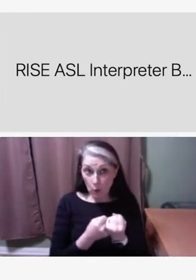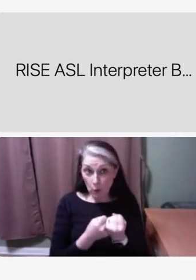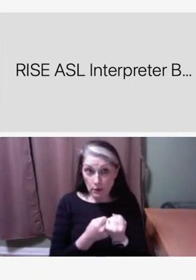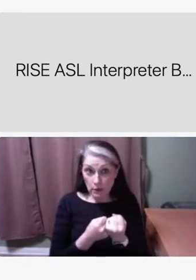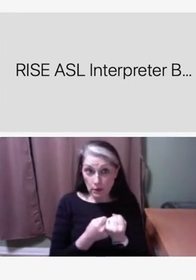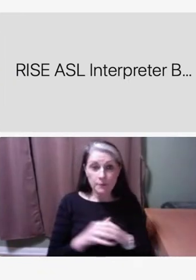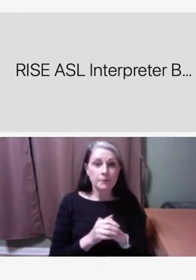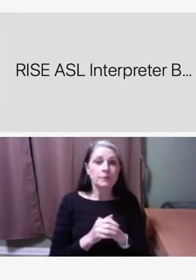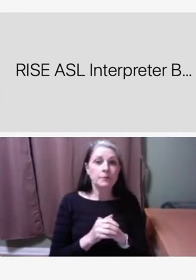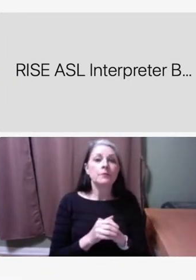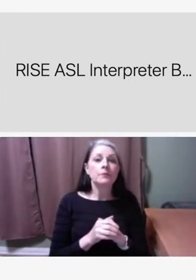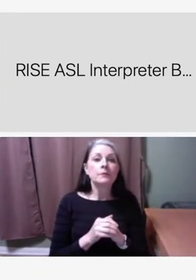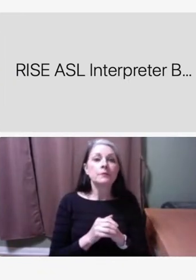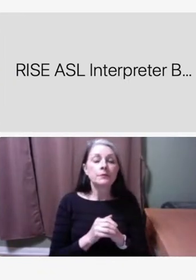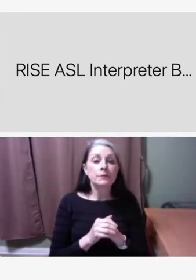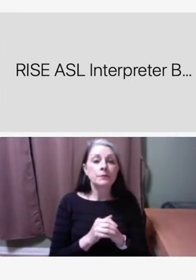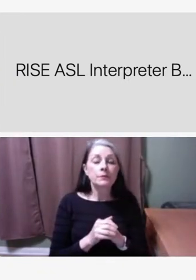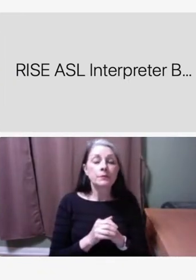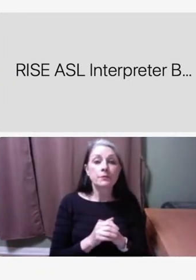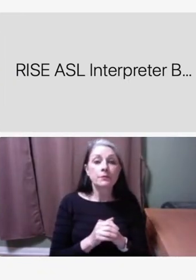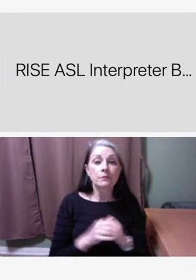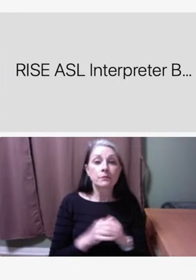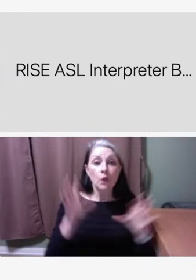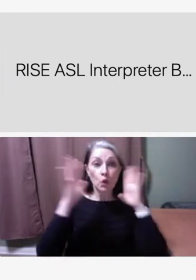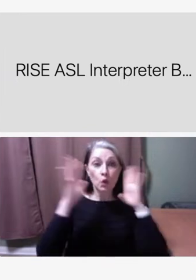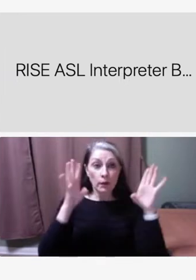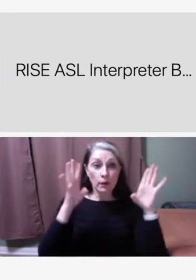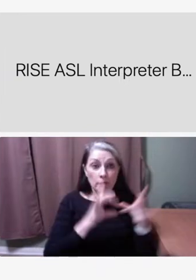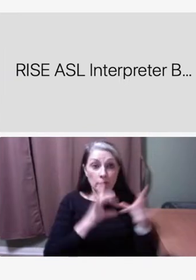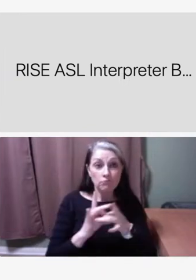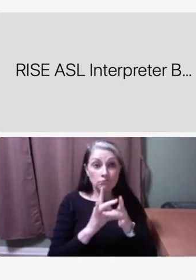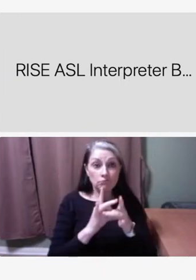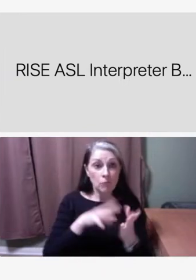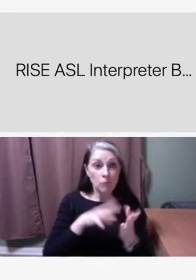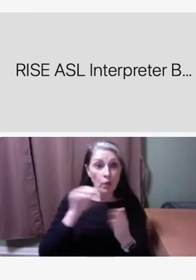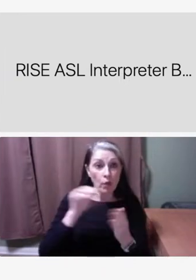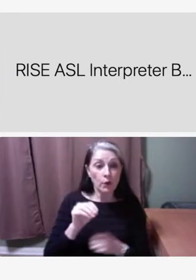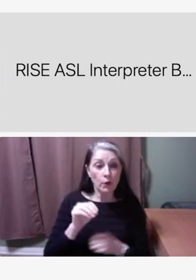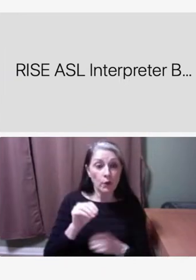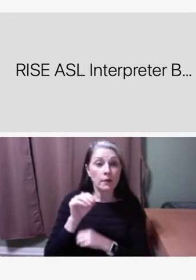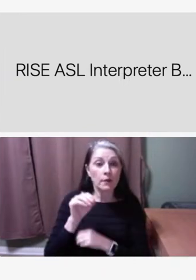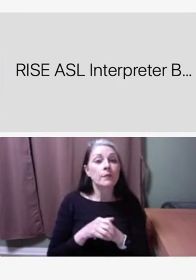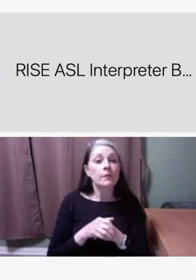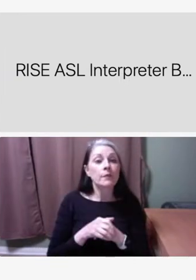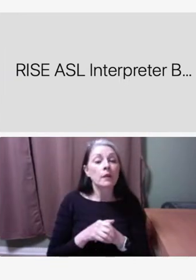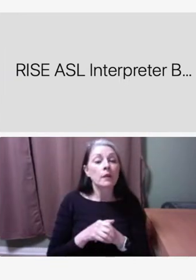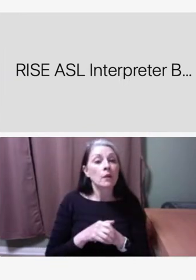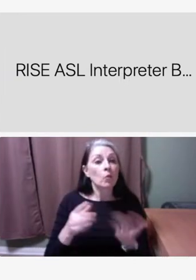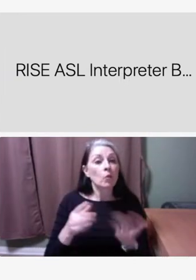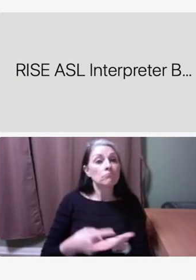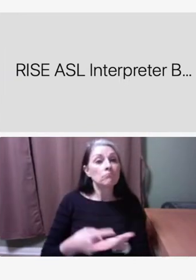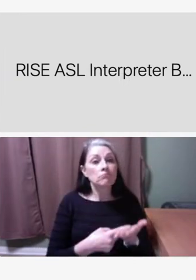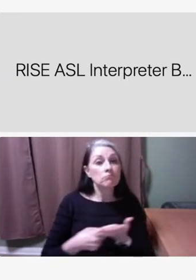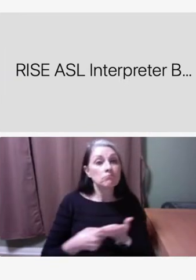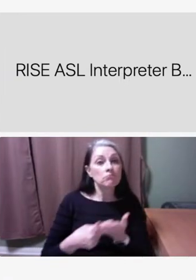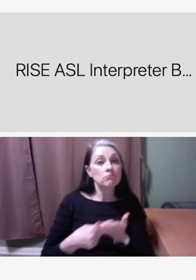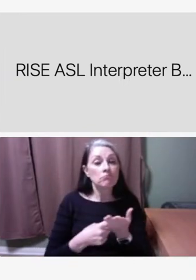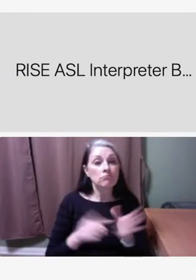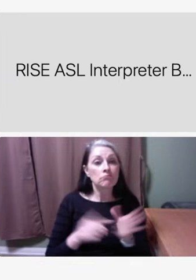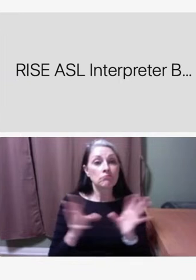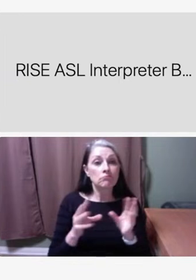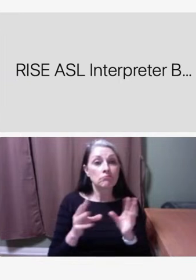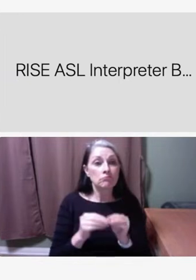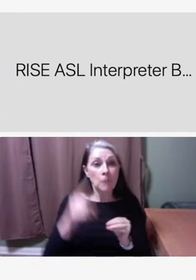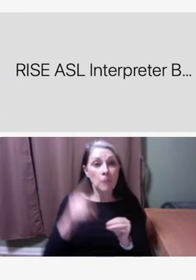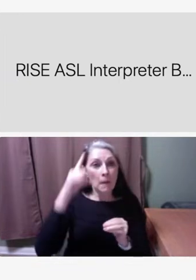In regards to creating a conducive learning environment, LSS has scheduled collaborative sessions with our district mental health and facilities departments. Our plan